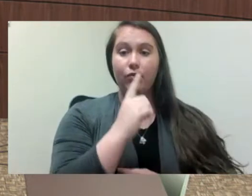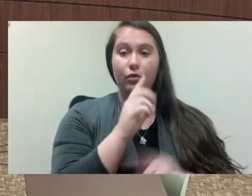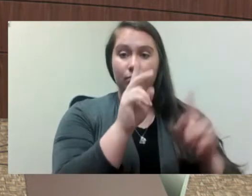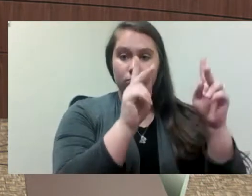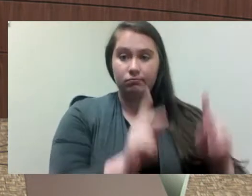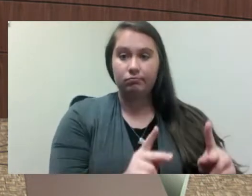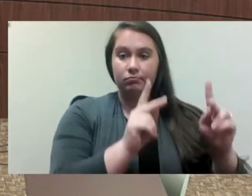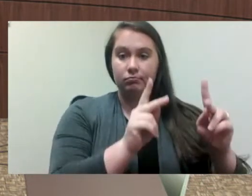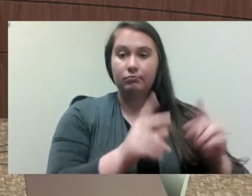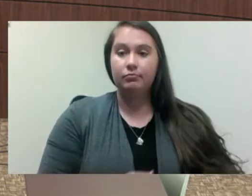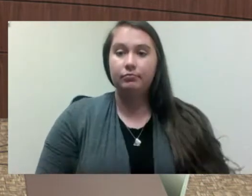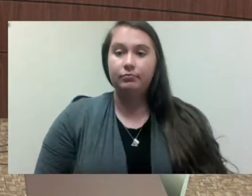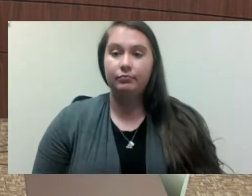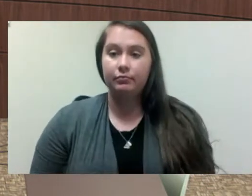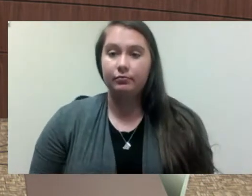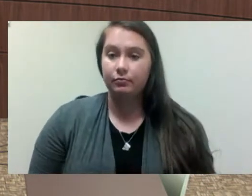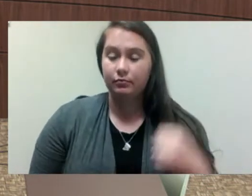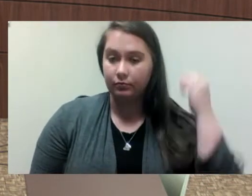5 vacancy.